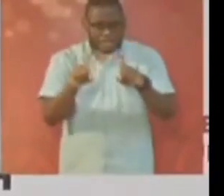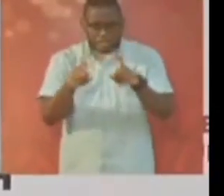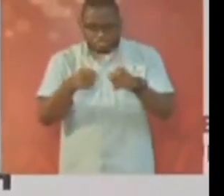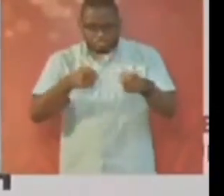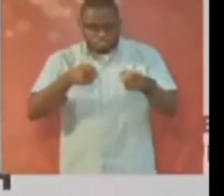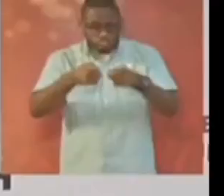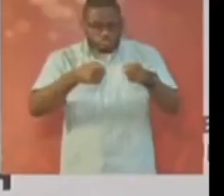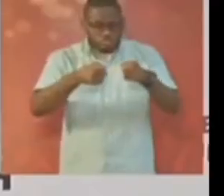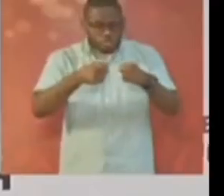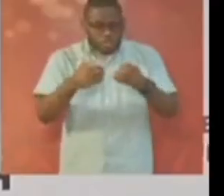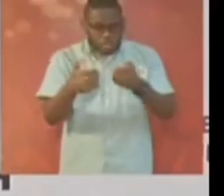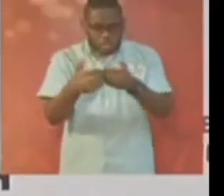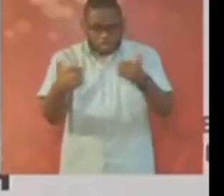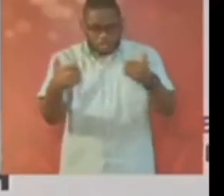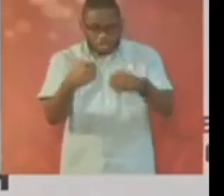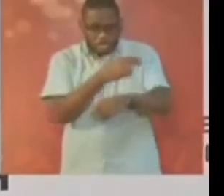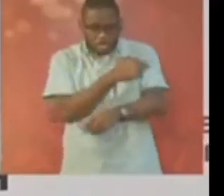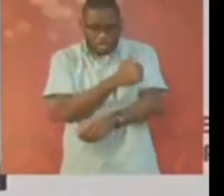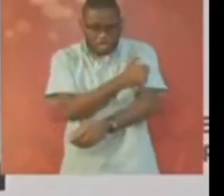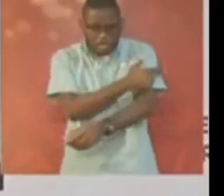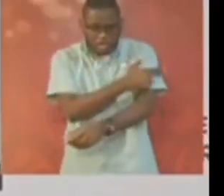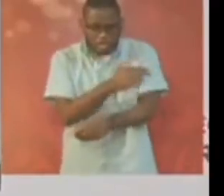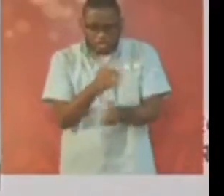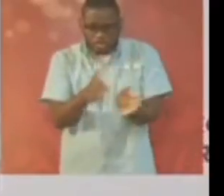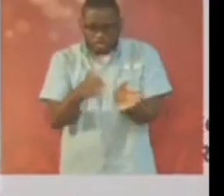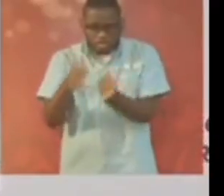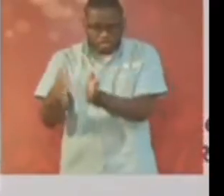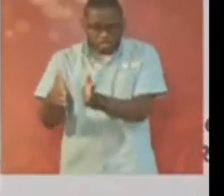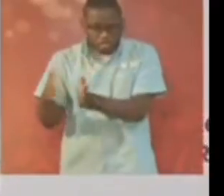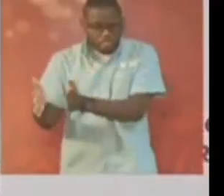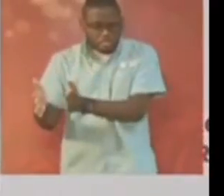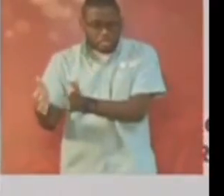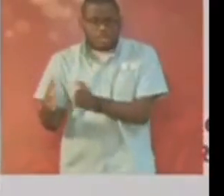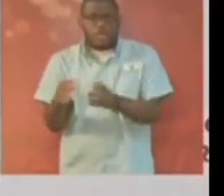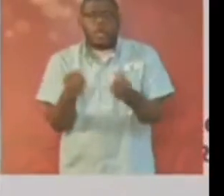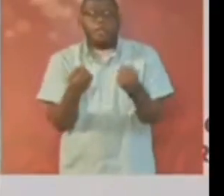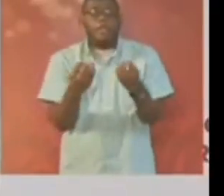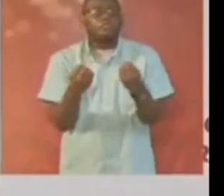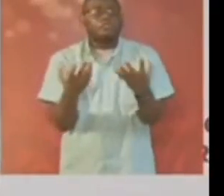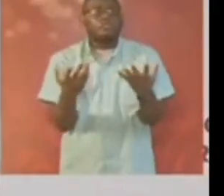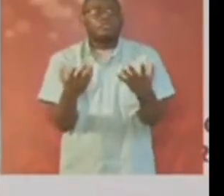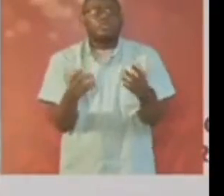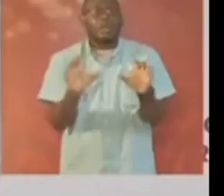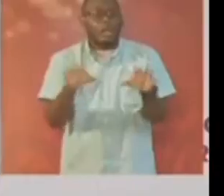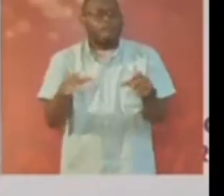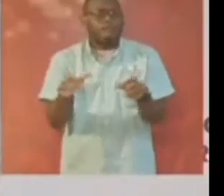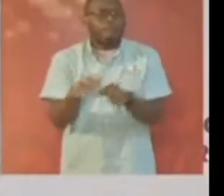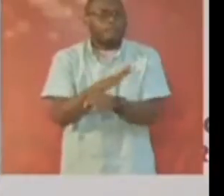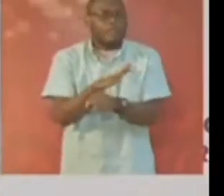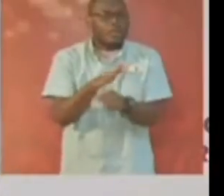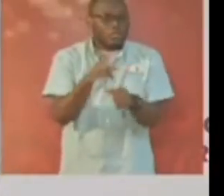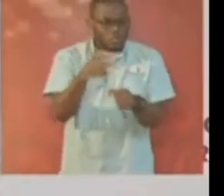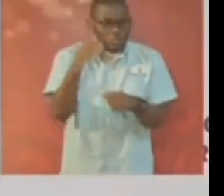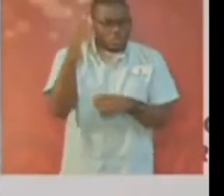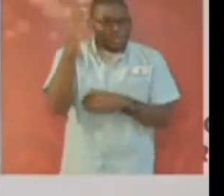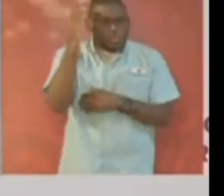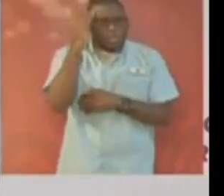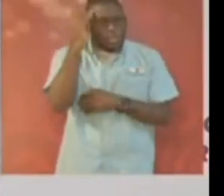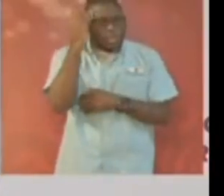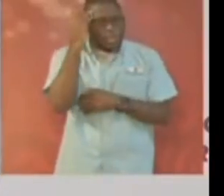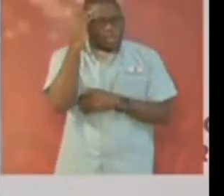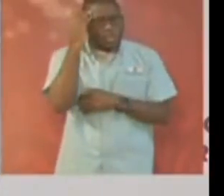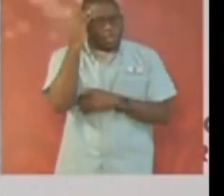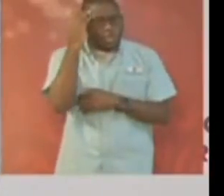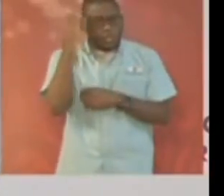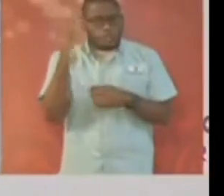system is based on occupancy levels at our hospitals. As you may be aware, the percentage